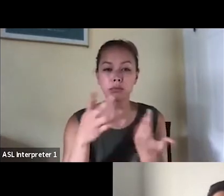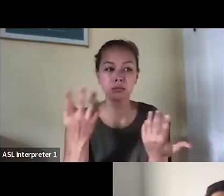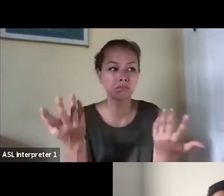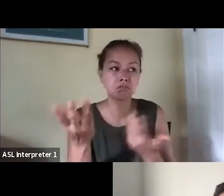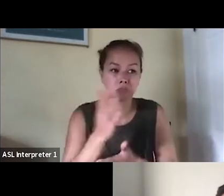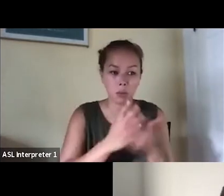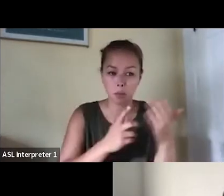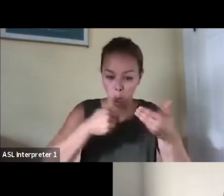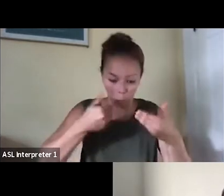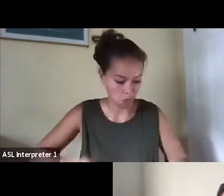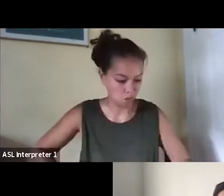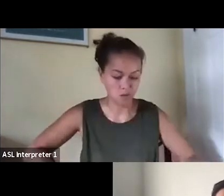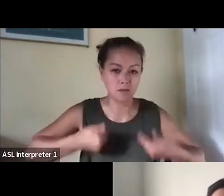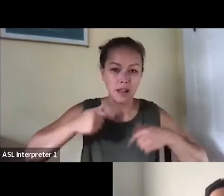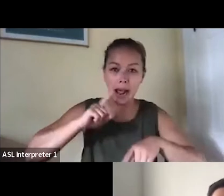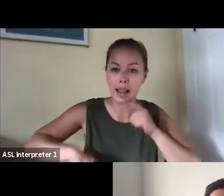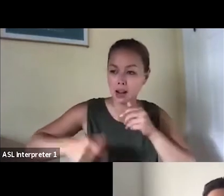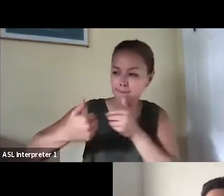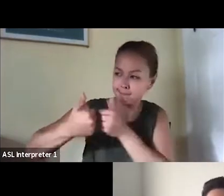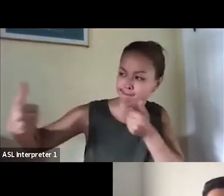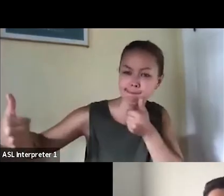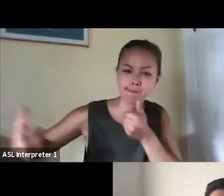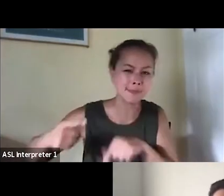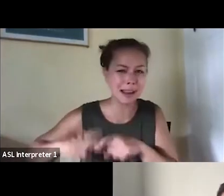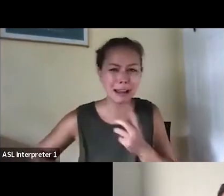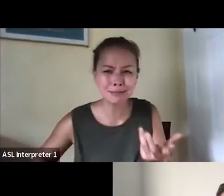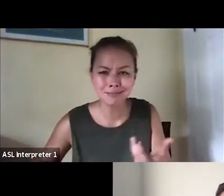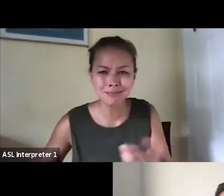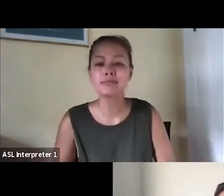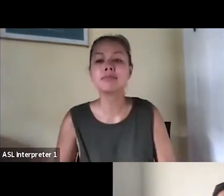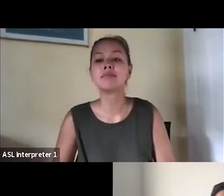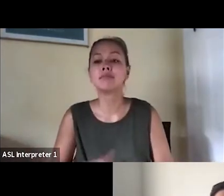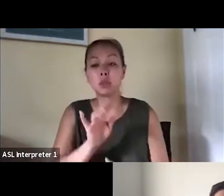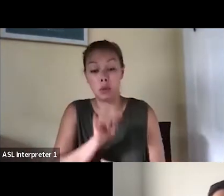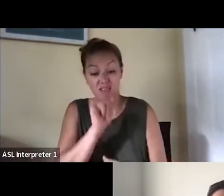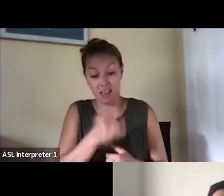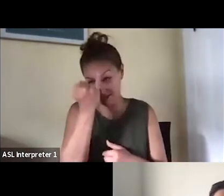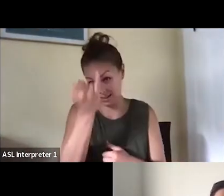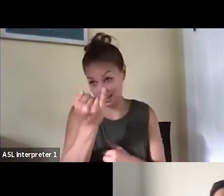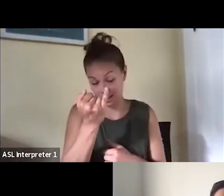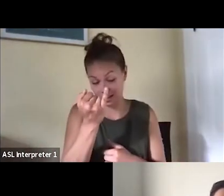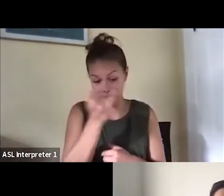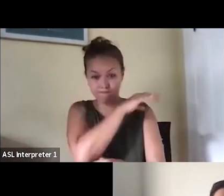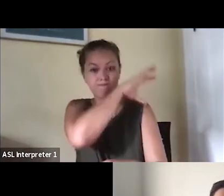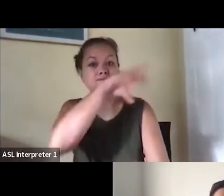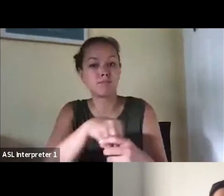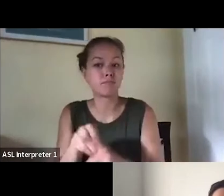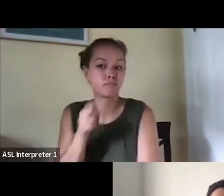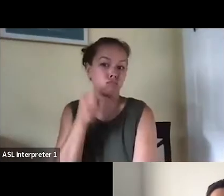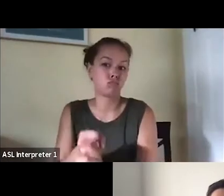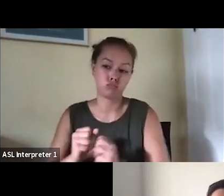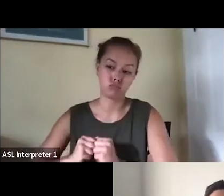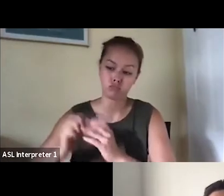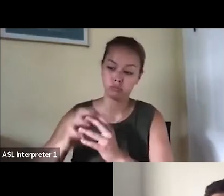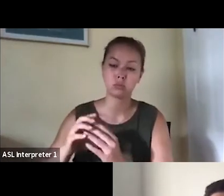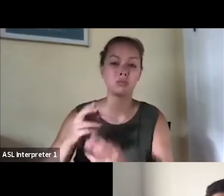And that kind of idea is what led into Crip the Script. Crip is sort of a reclamation of a